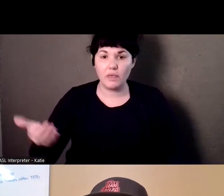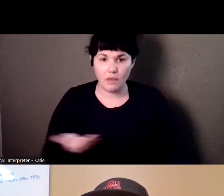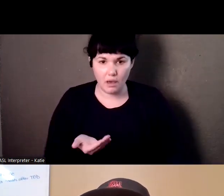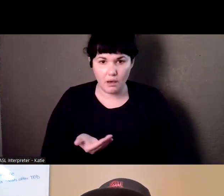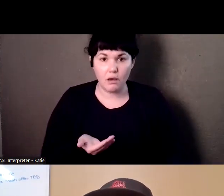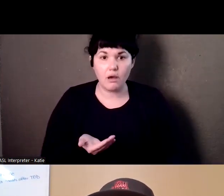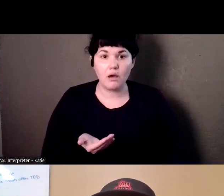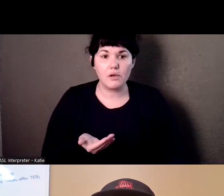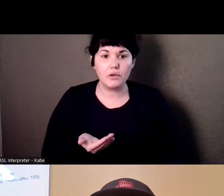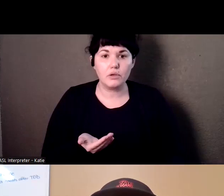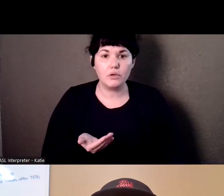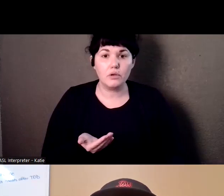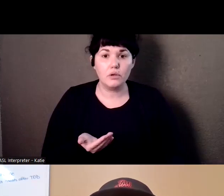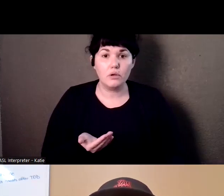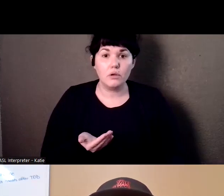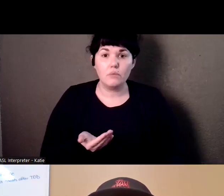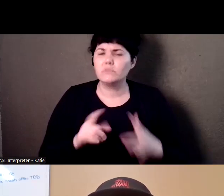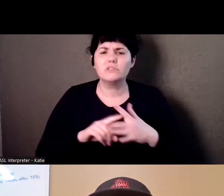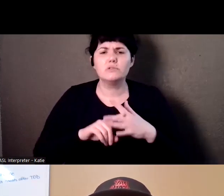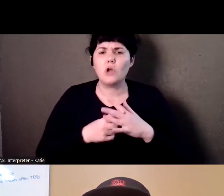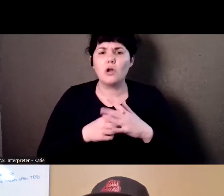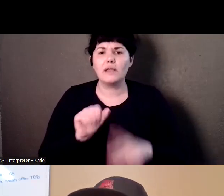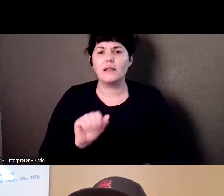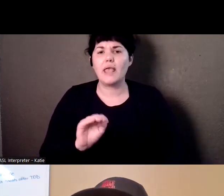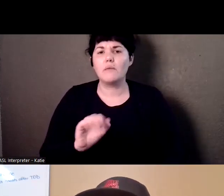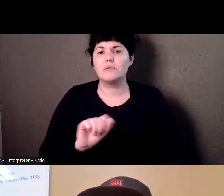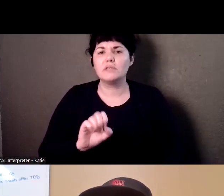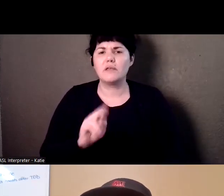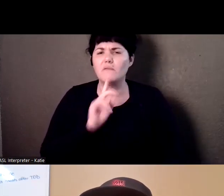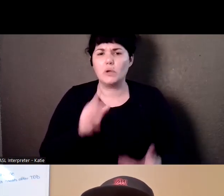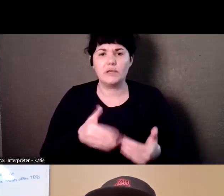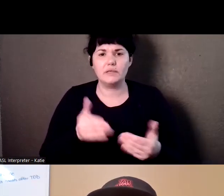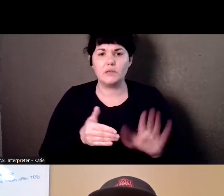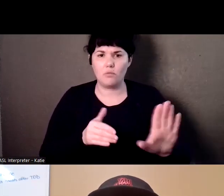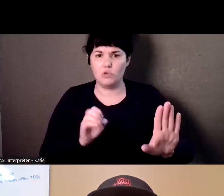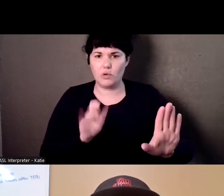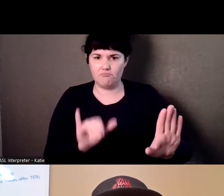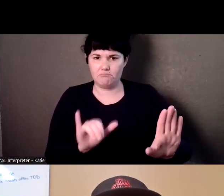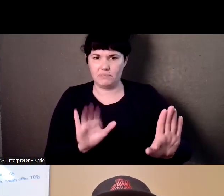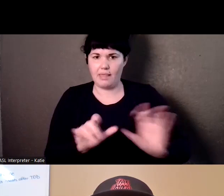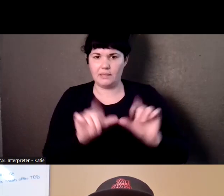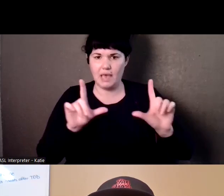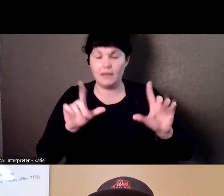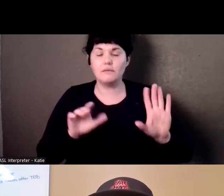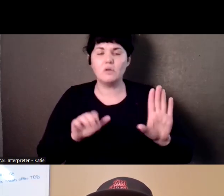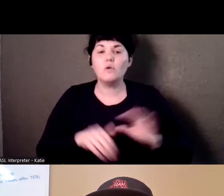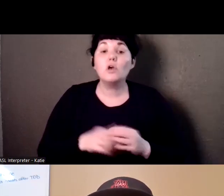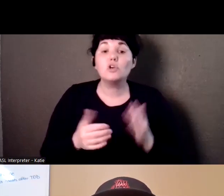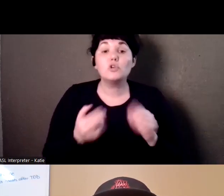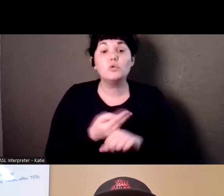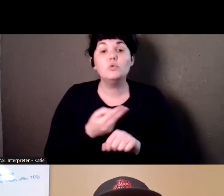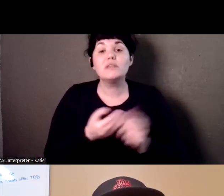a very easy path. It's just using, you're okay on that side. Using